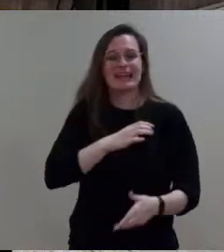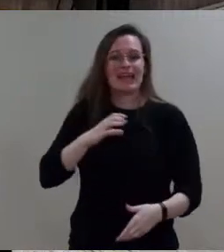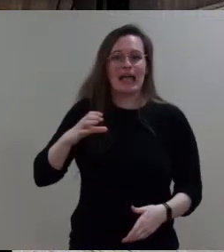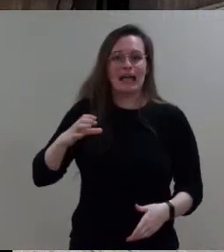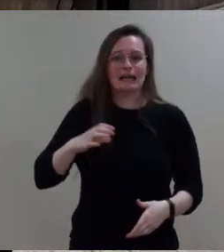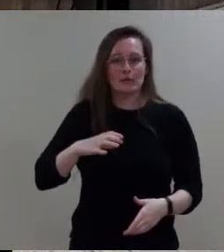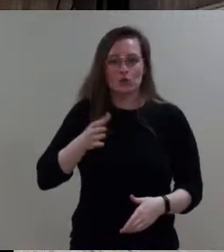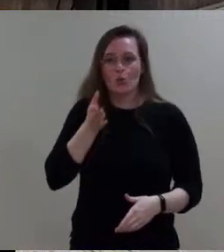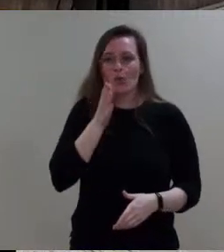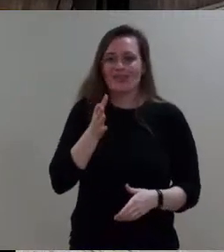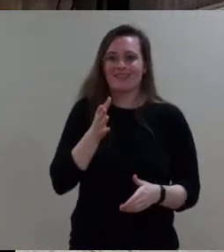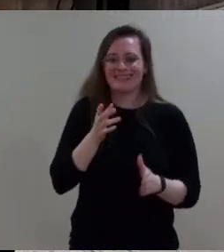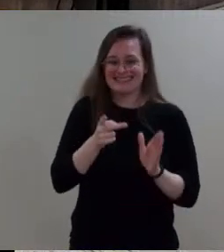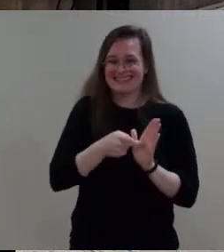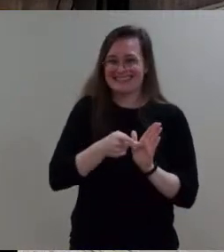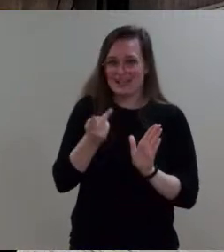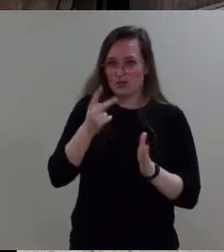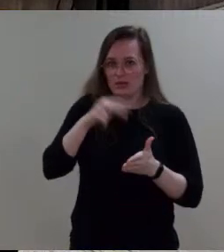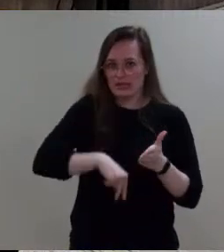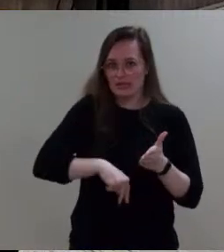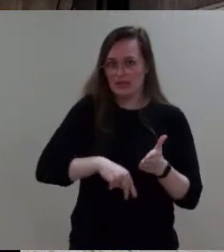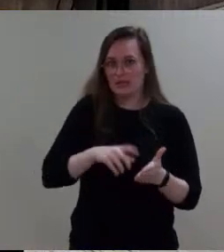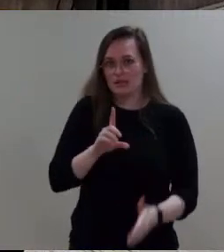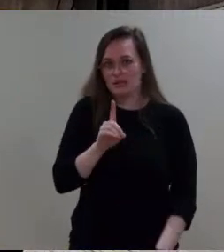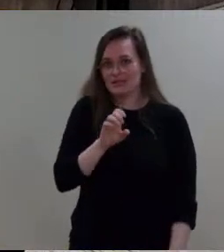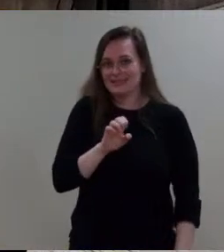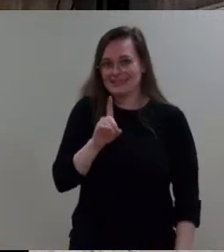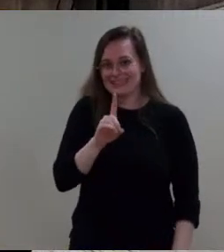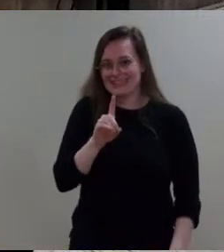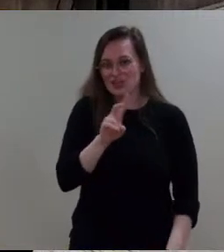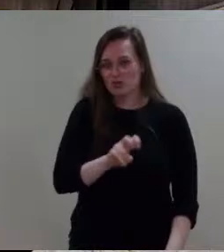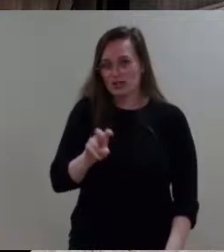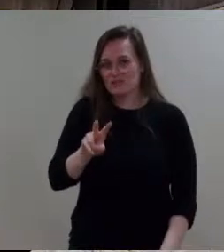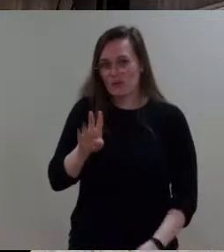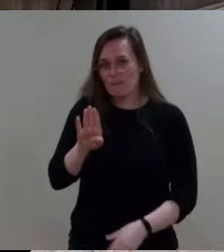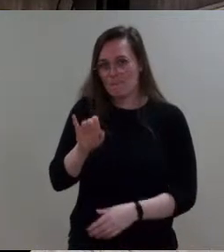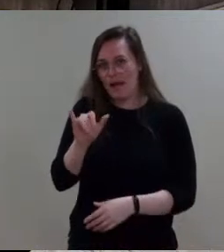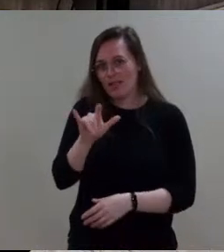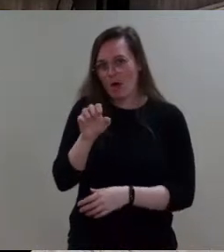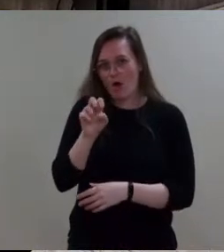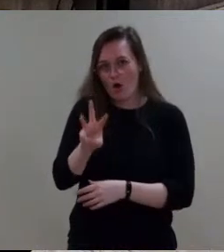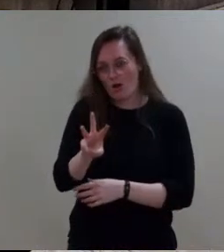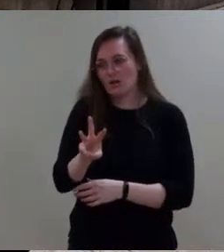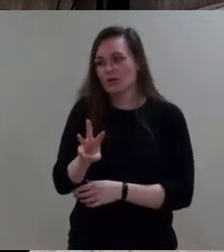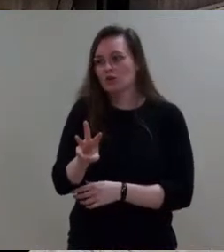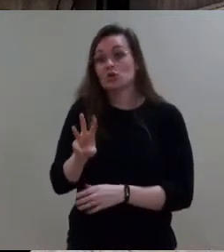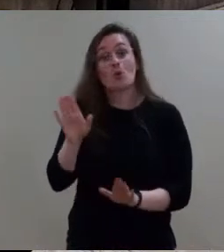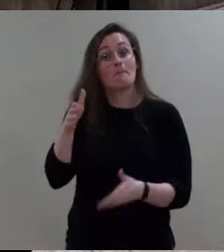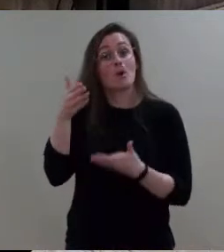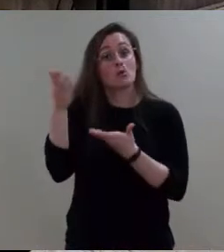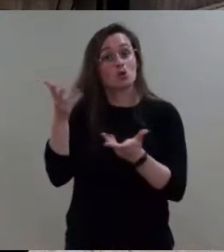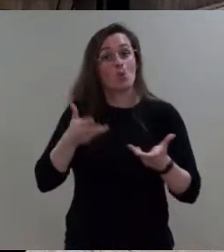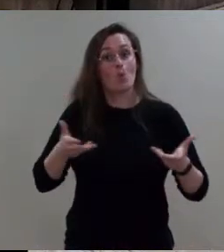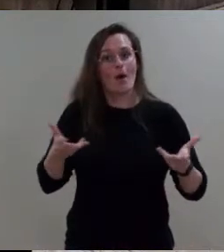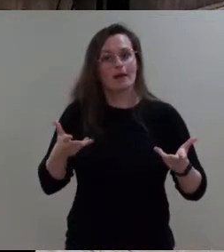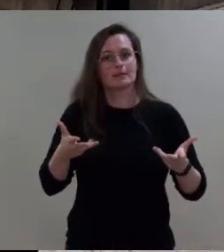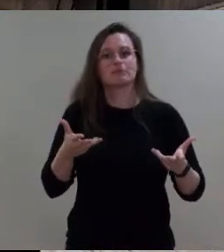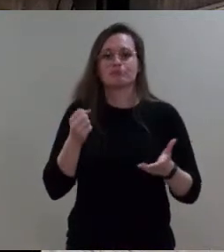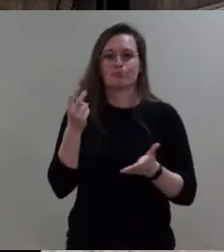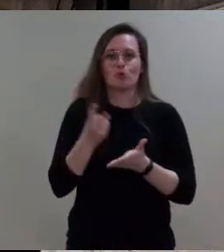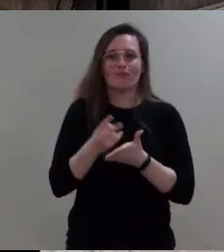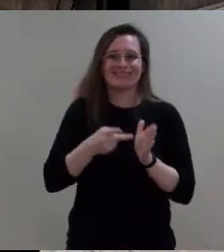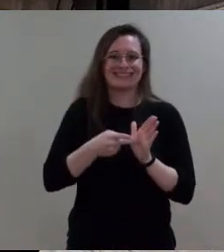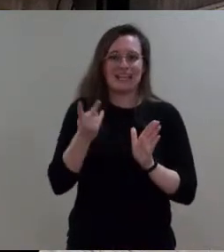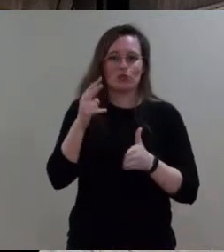the deed transfer tax bylaw. So the motion is that council approves second reading of the deed transfer tax